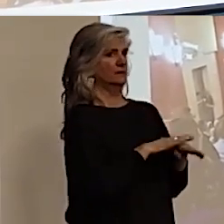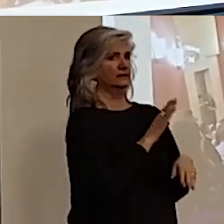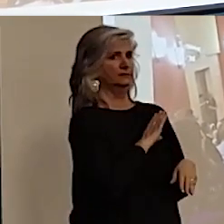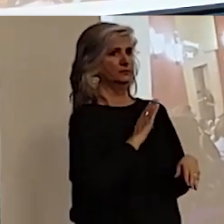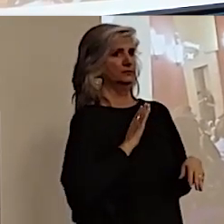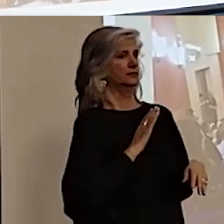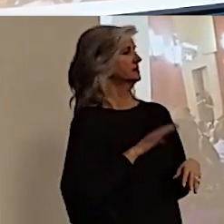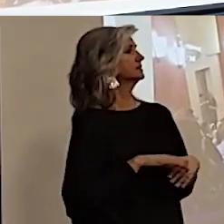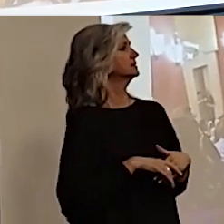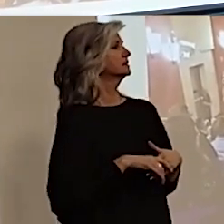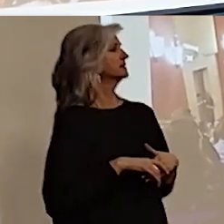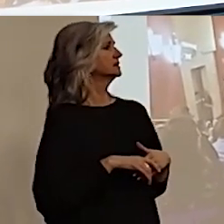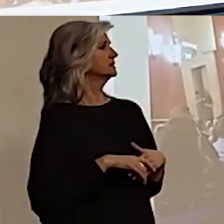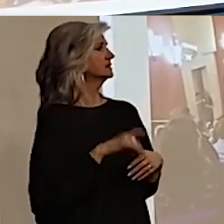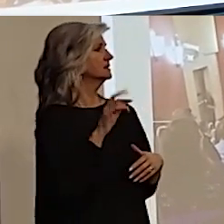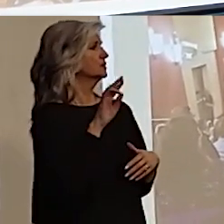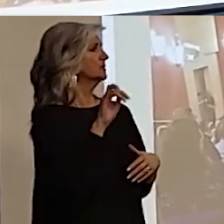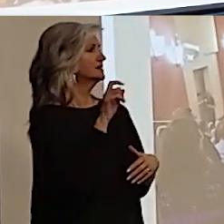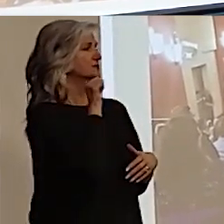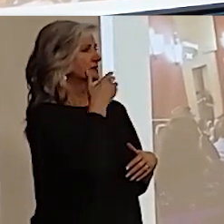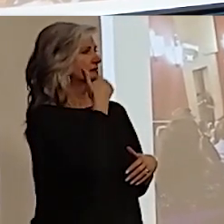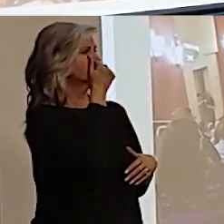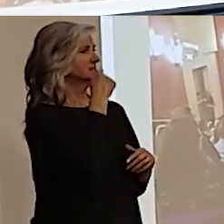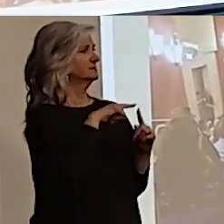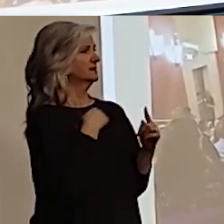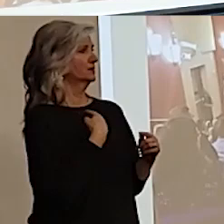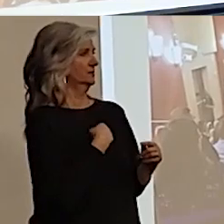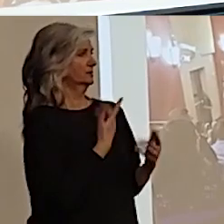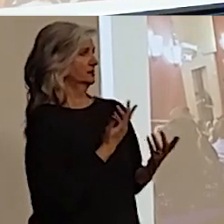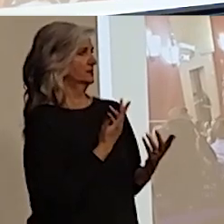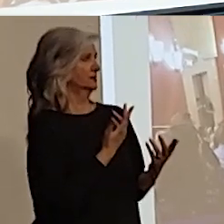board. Our rates weren't the best, but we were